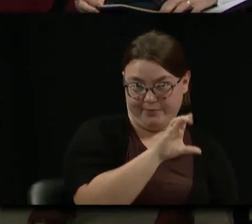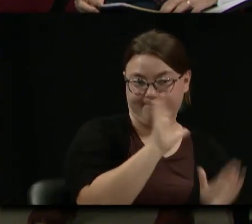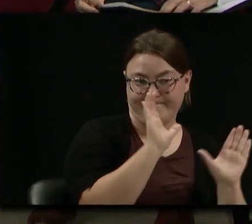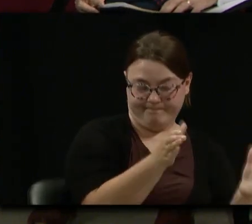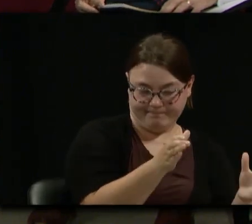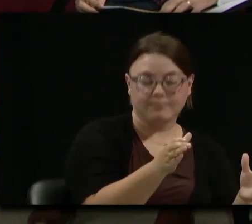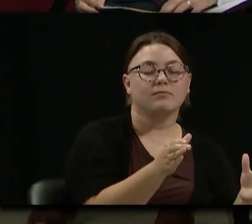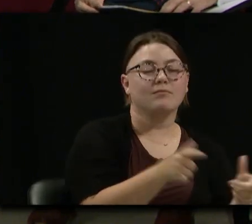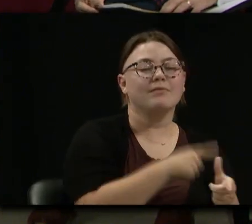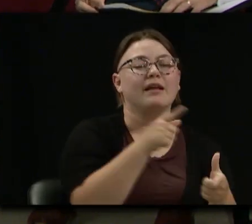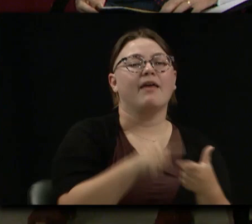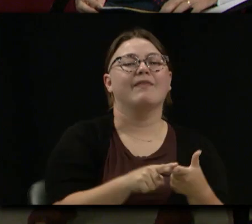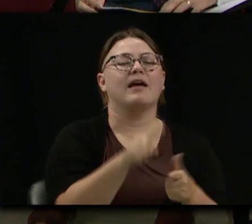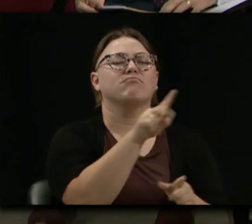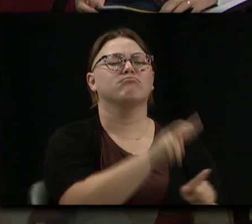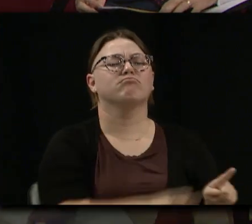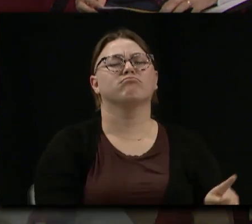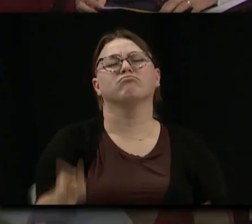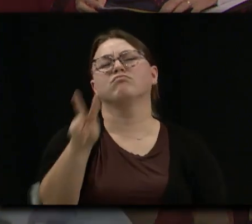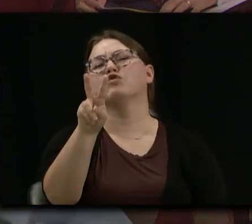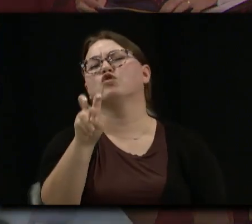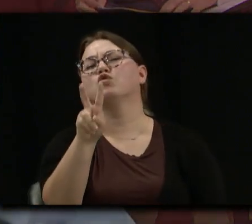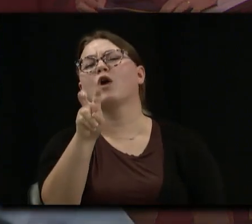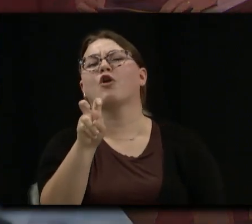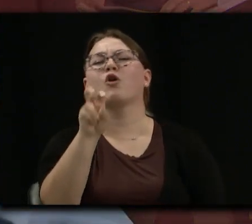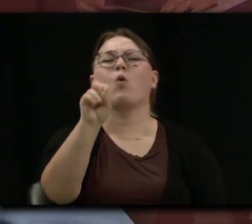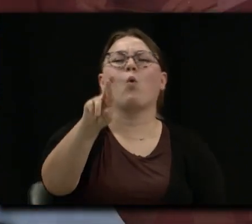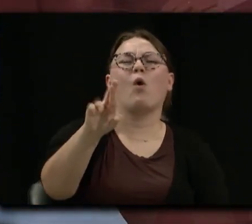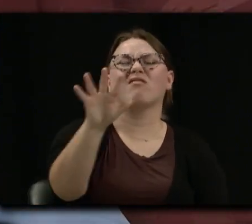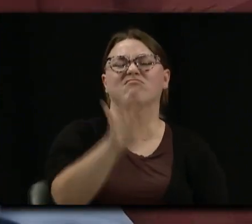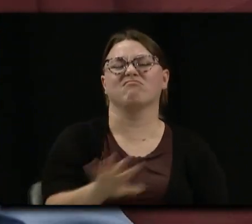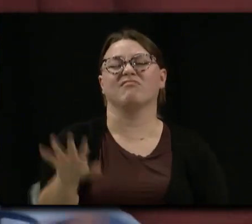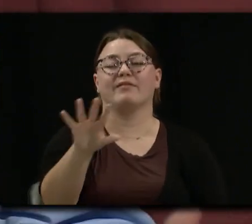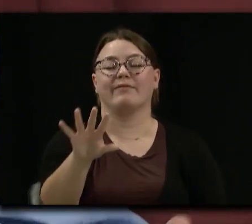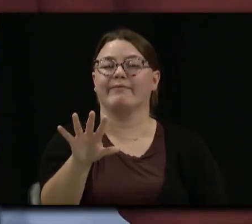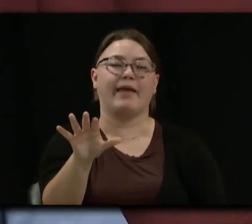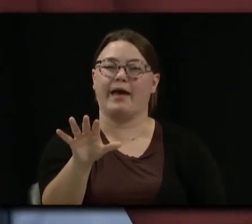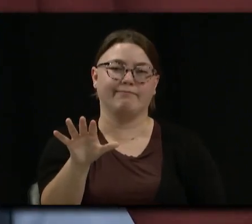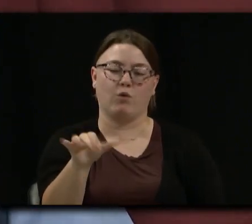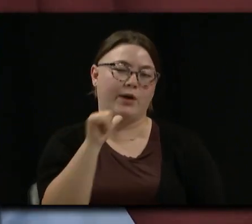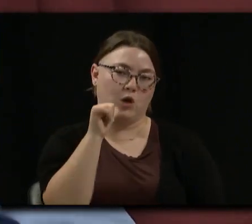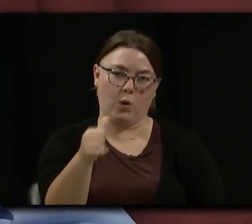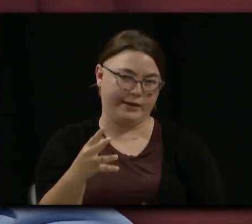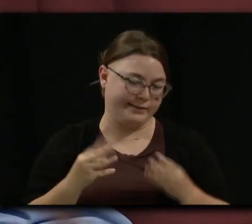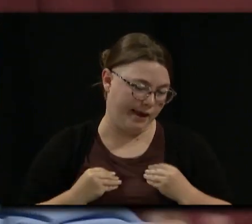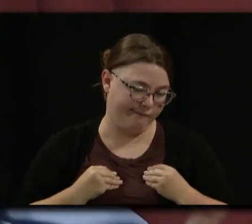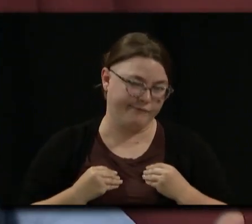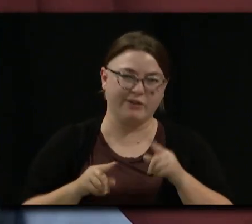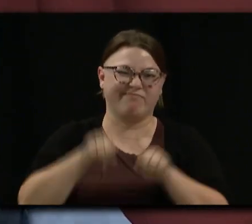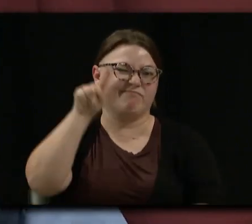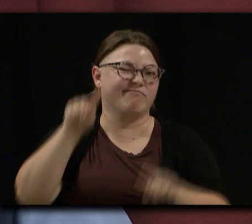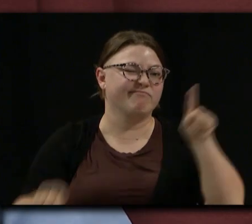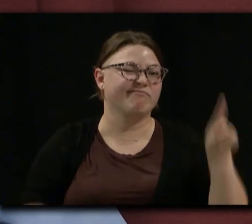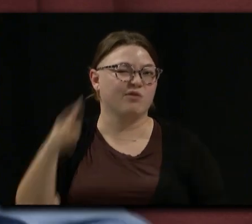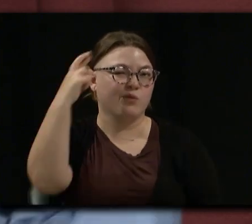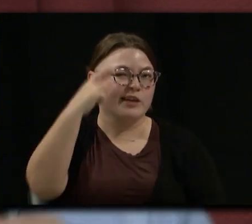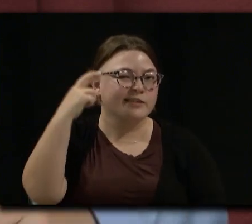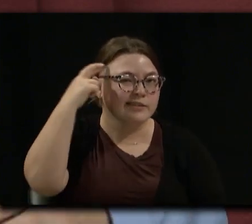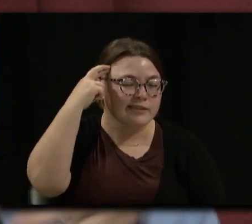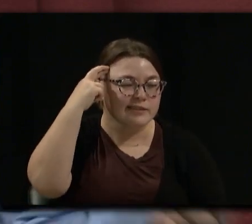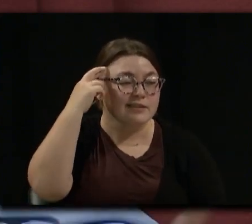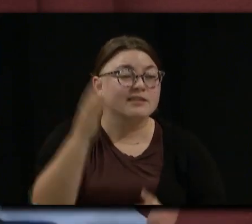having roughly 200 or so that are not accepted for various reasons. Some of them are fairly simple that